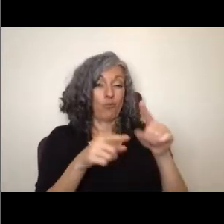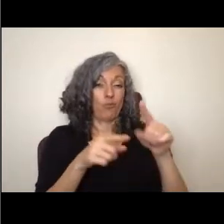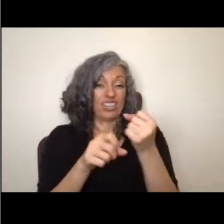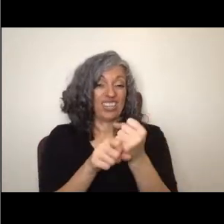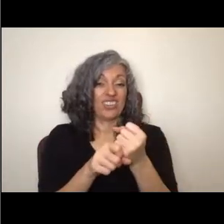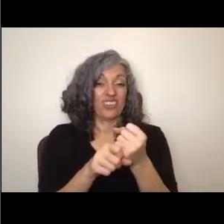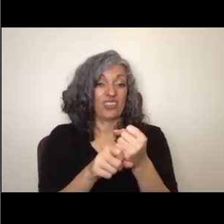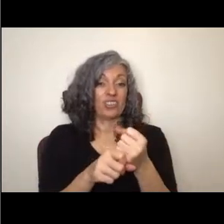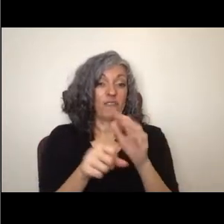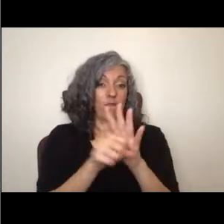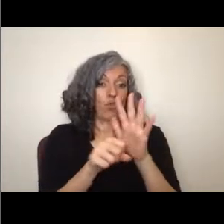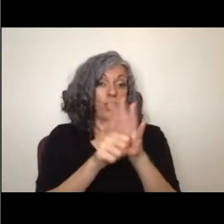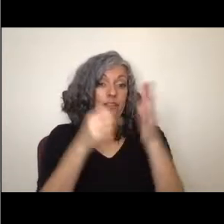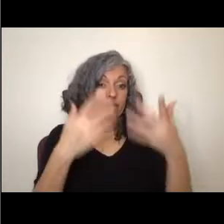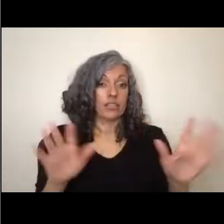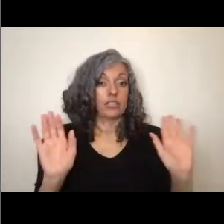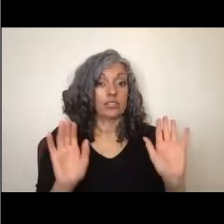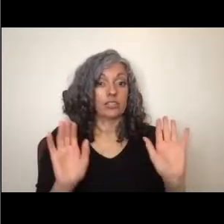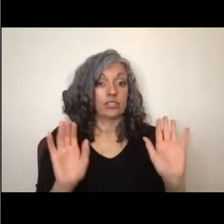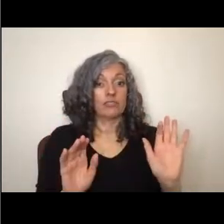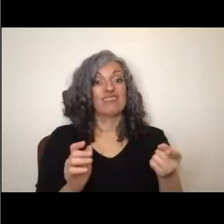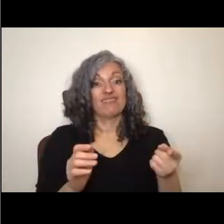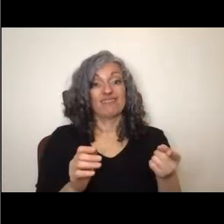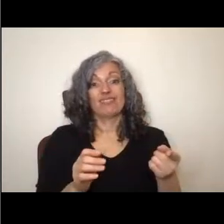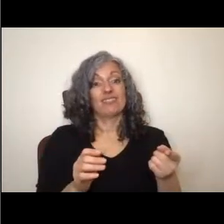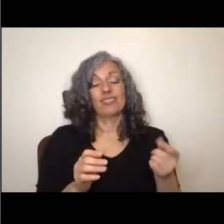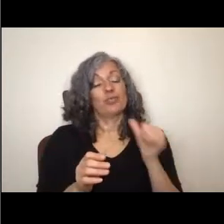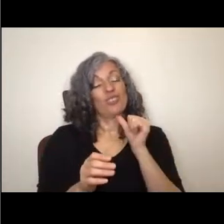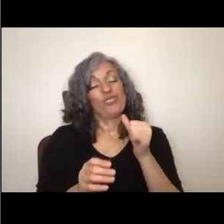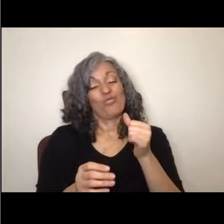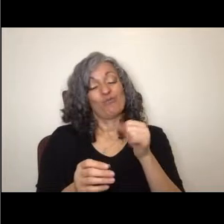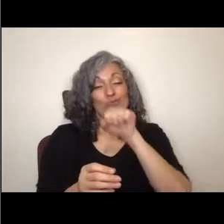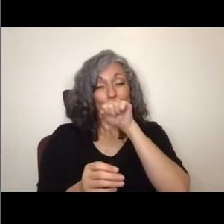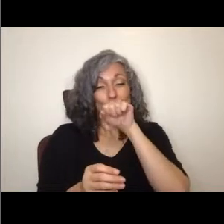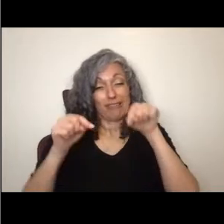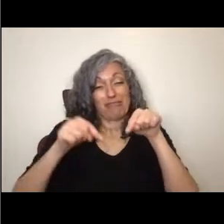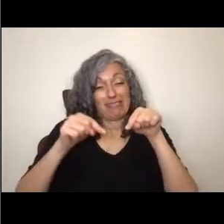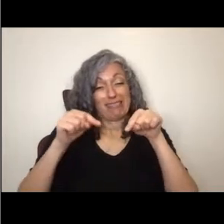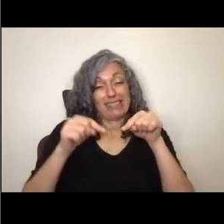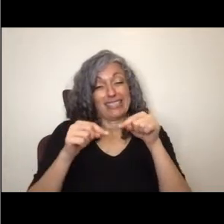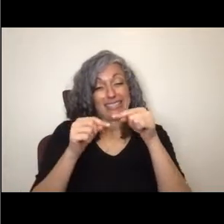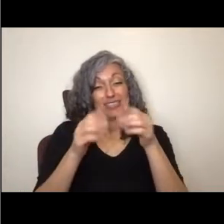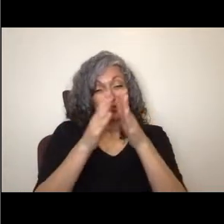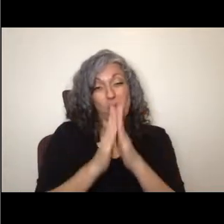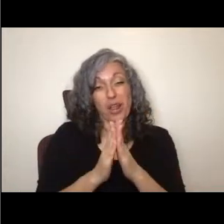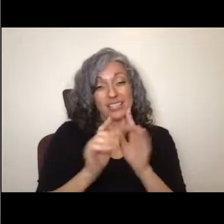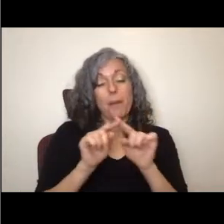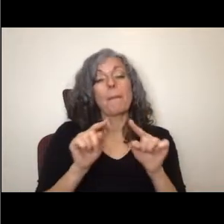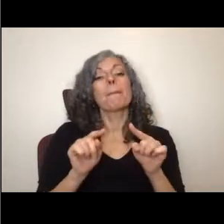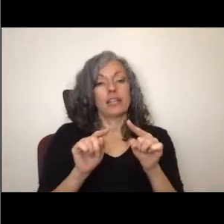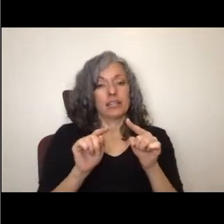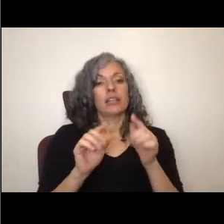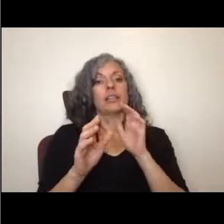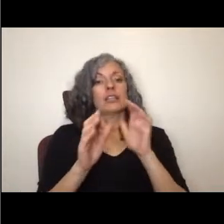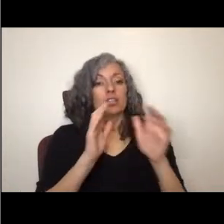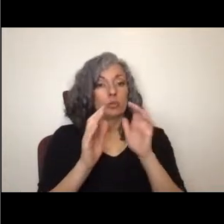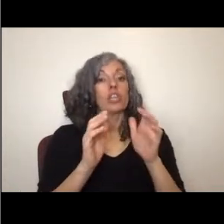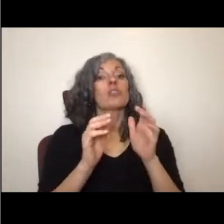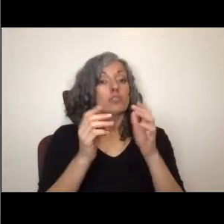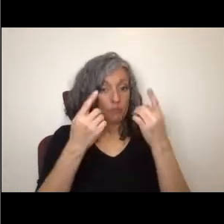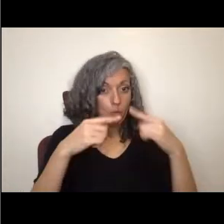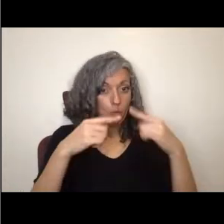Unfortunately, this is a post-fact time extension, which we don't love, but because the city had communicated with Caltrans and believed that they had more